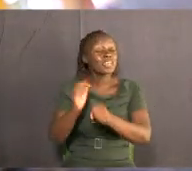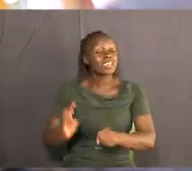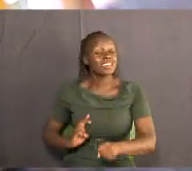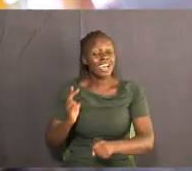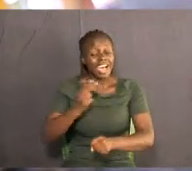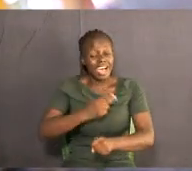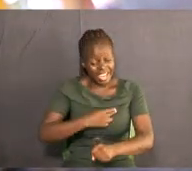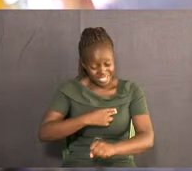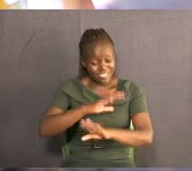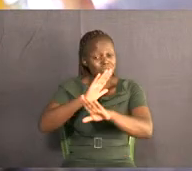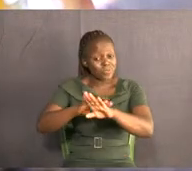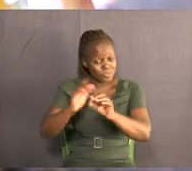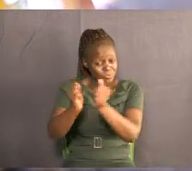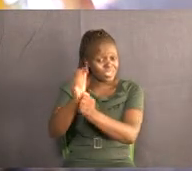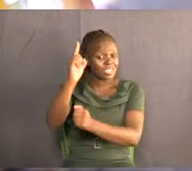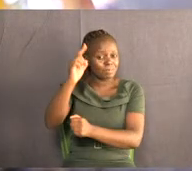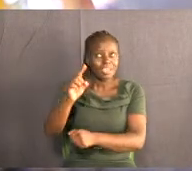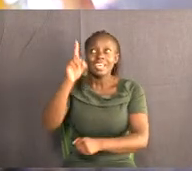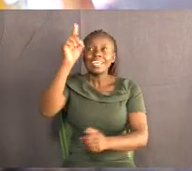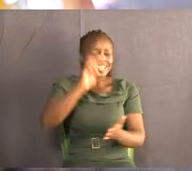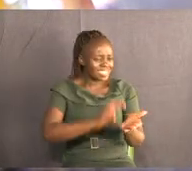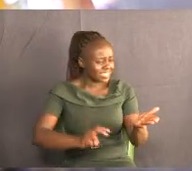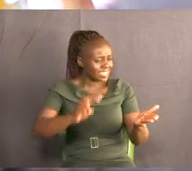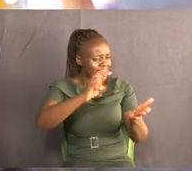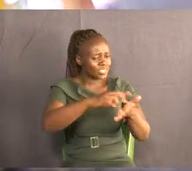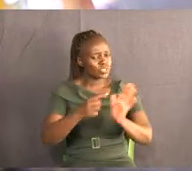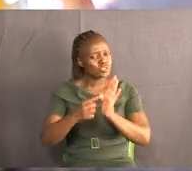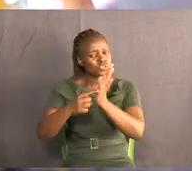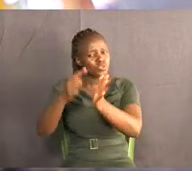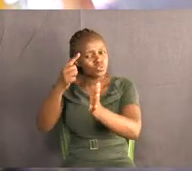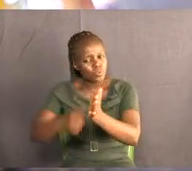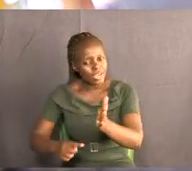resurrection proves that then we are justified in Christ.